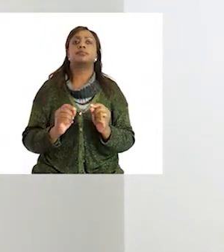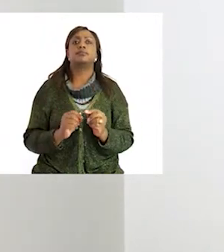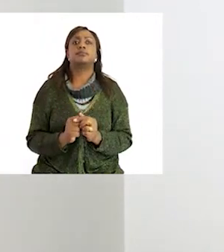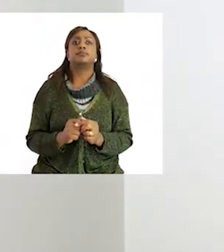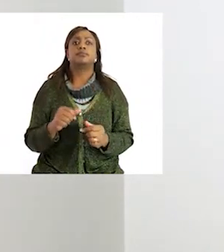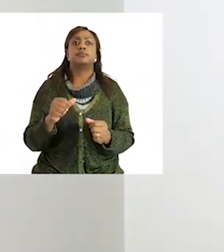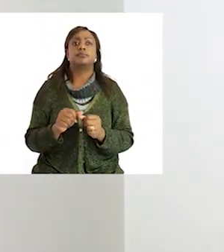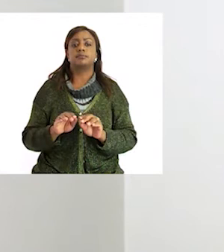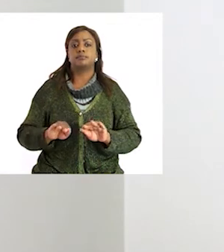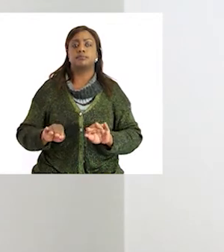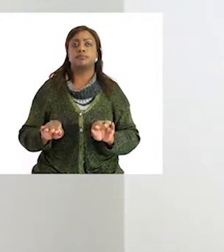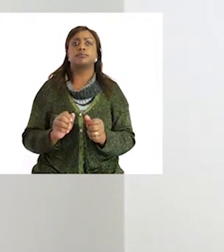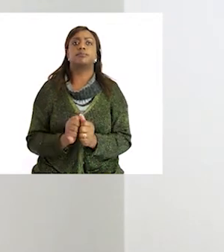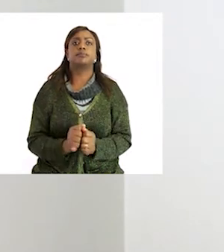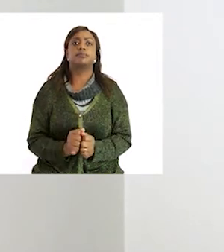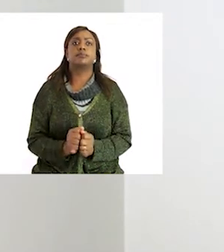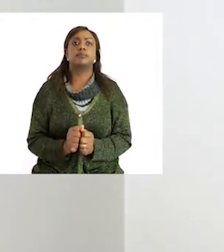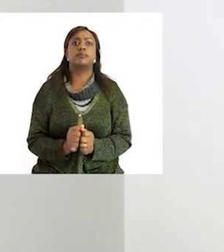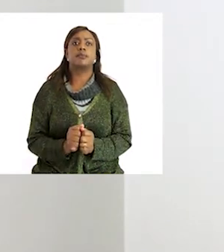to ensure we are not touching each other.